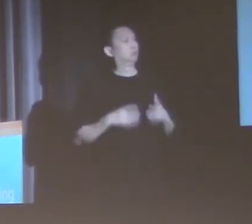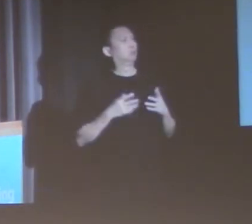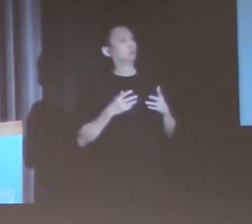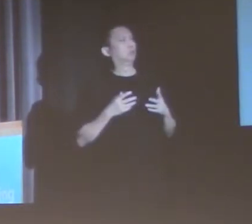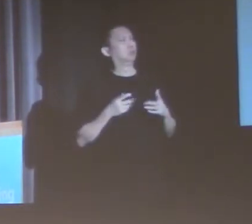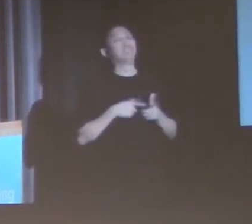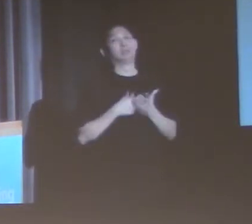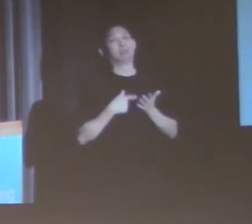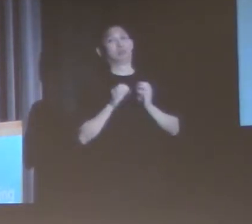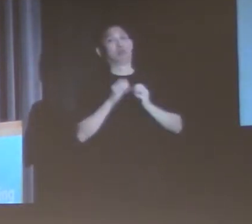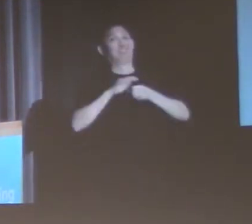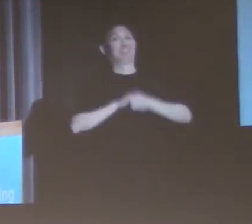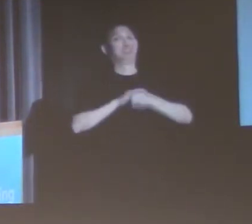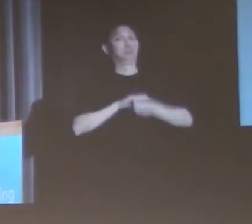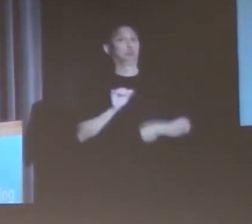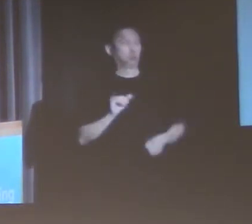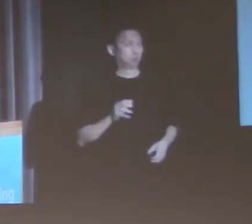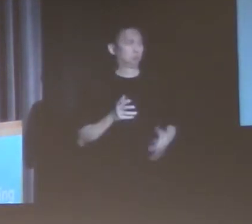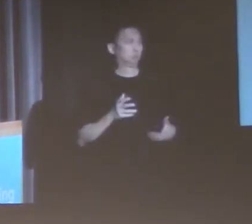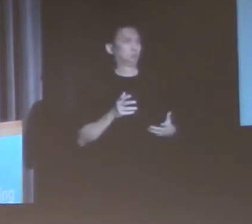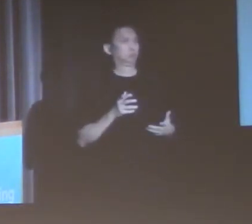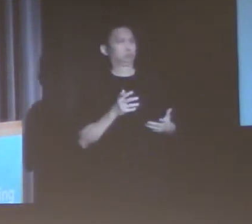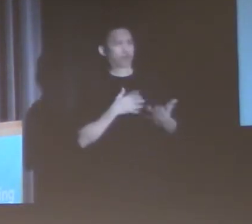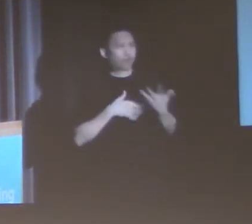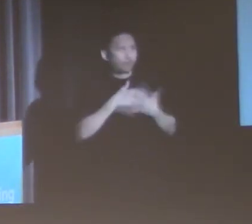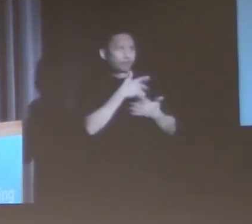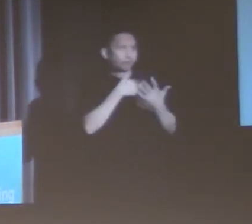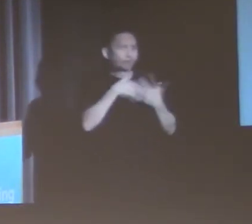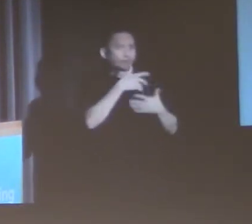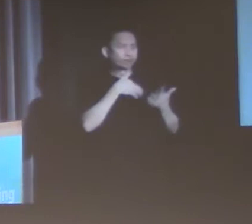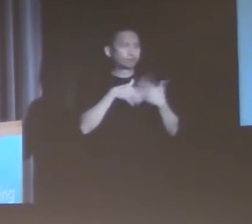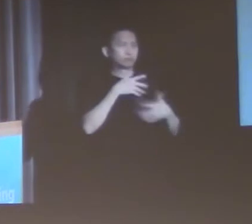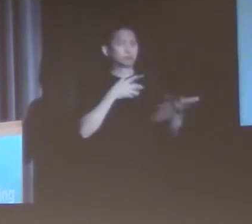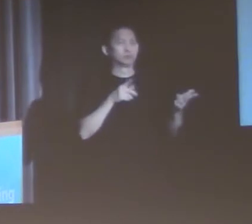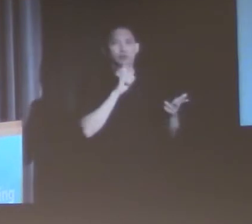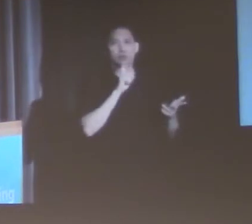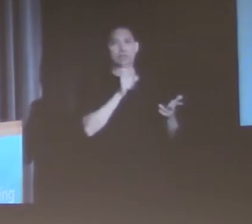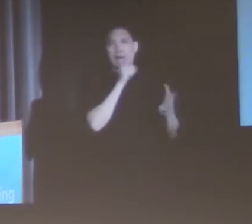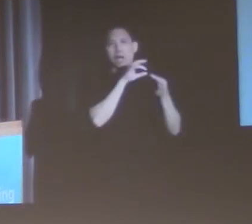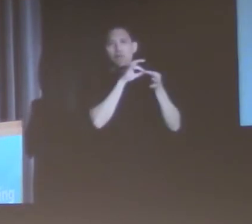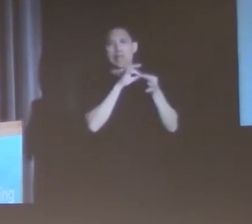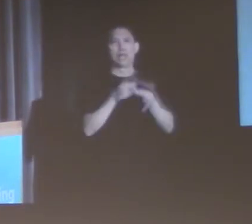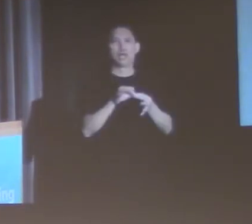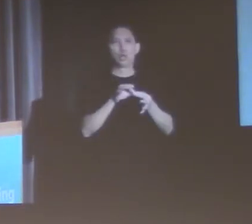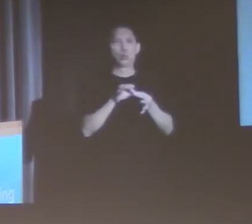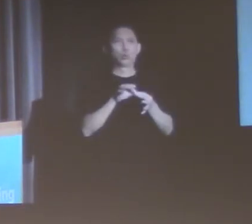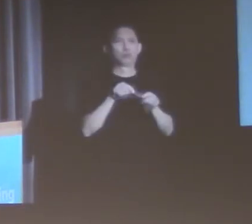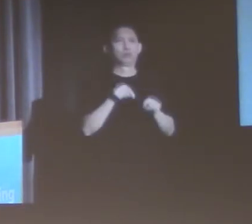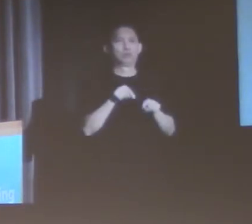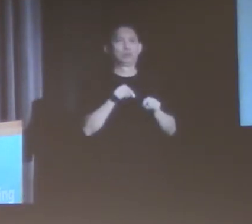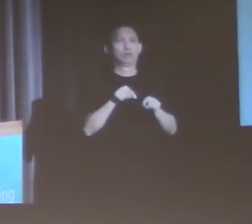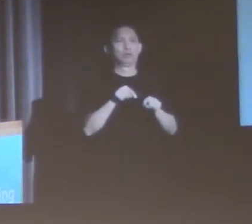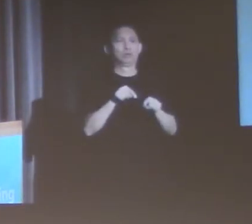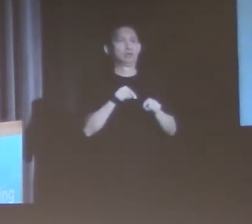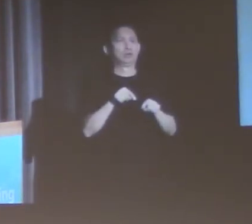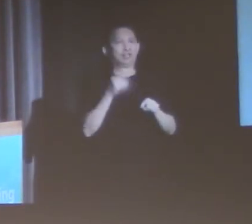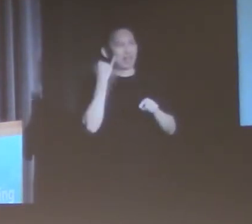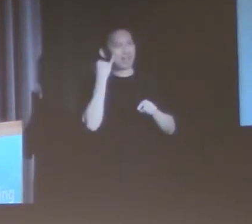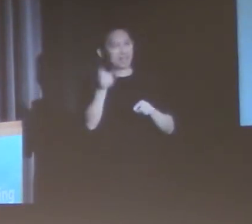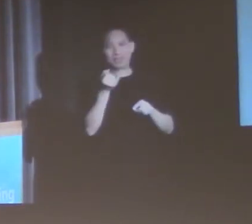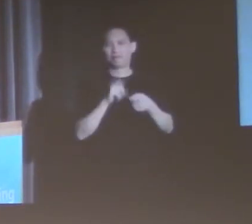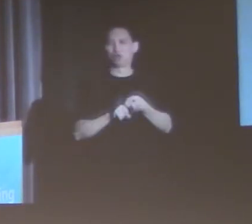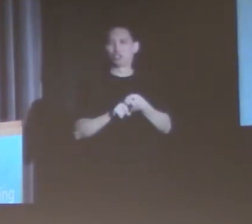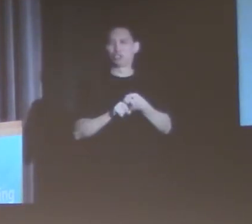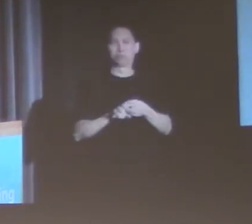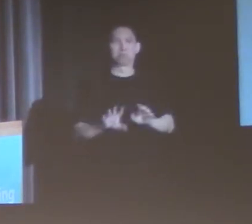situation and interactions which are not based on that paradigm of friendship that's oftentimes